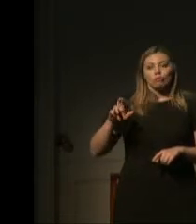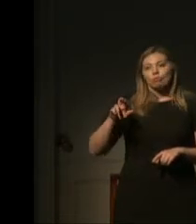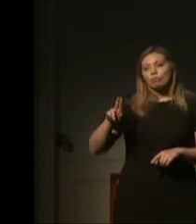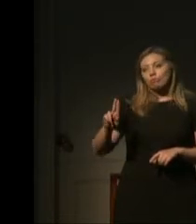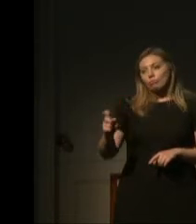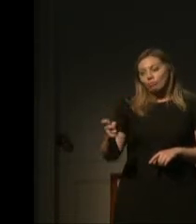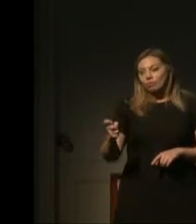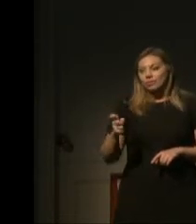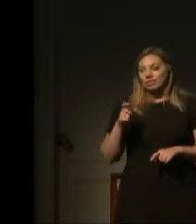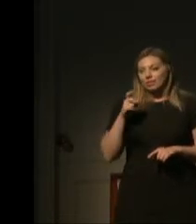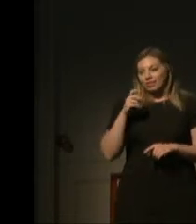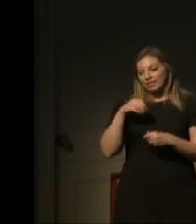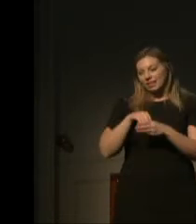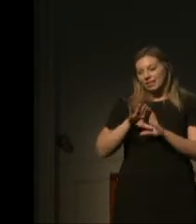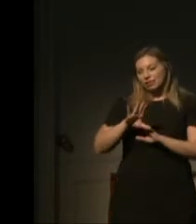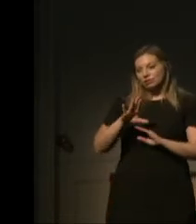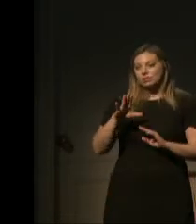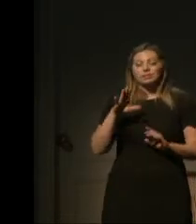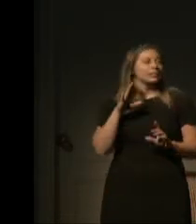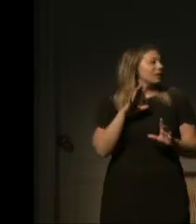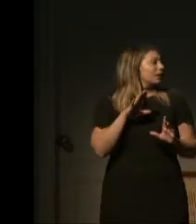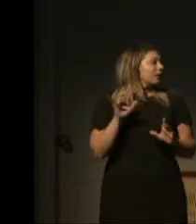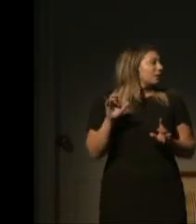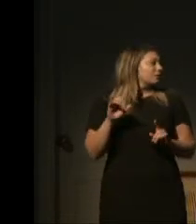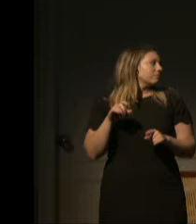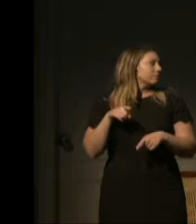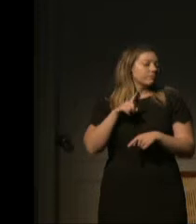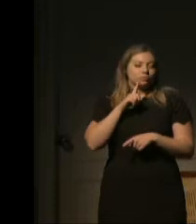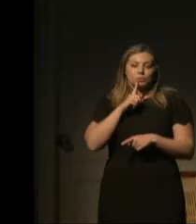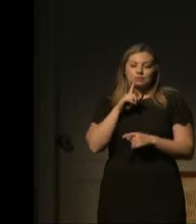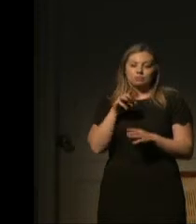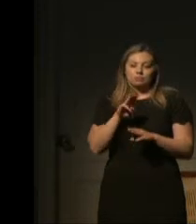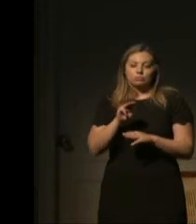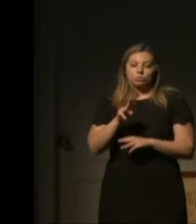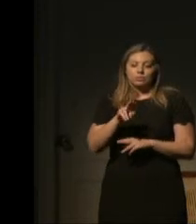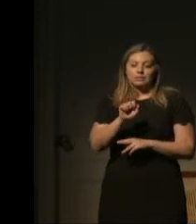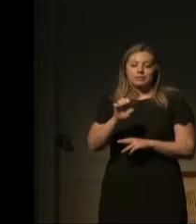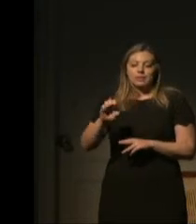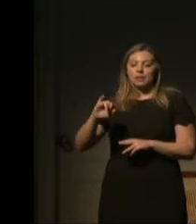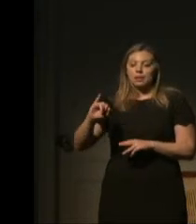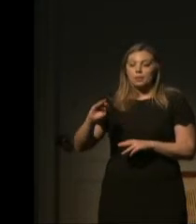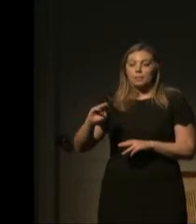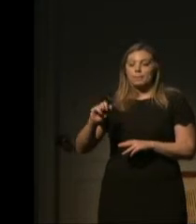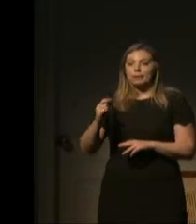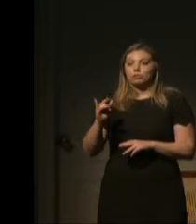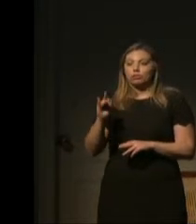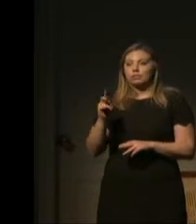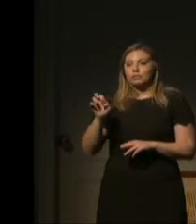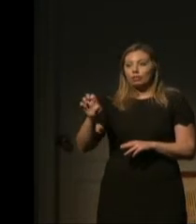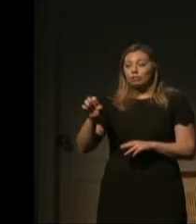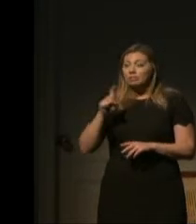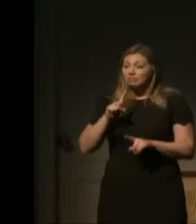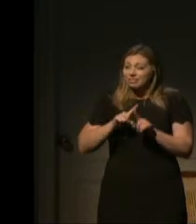where he too mixed and matched styles and cultures and museum images from around the world,